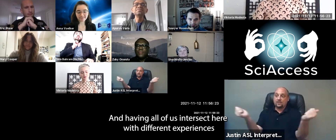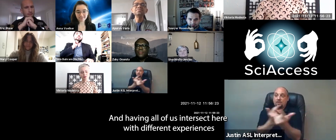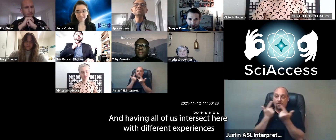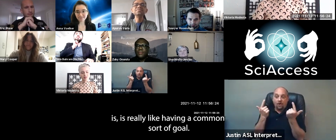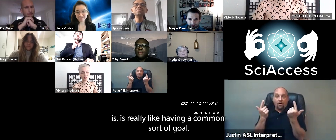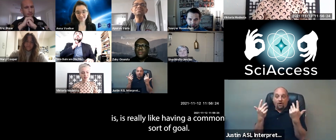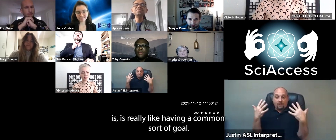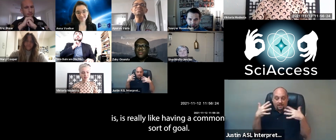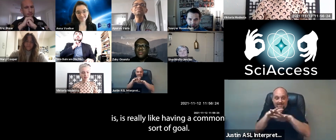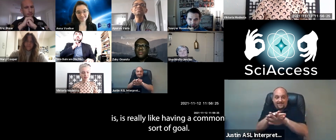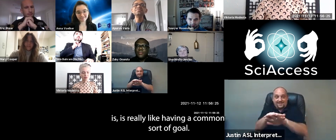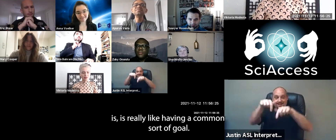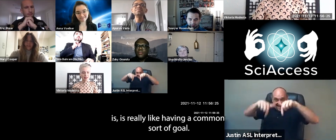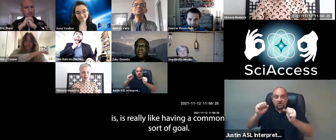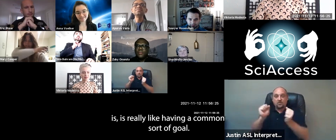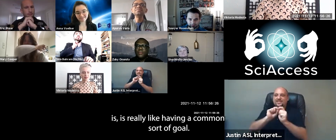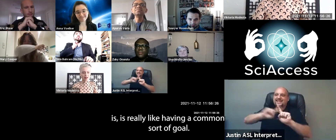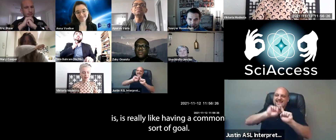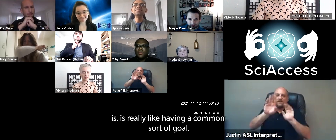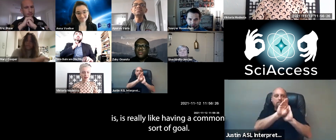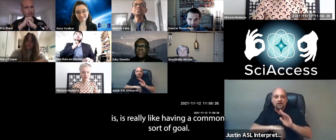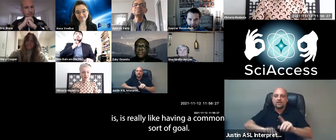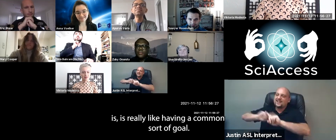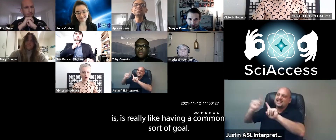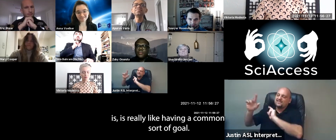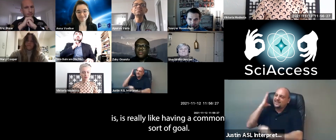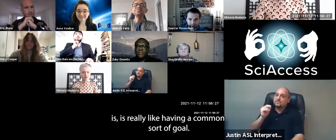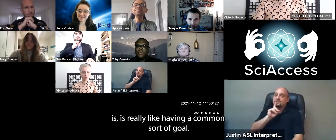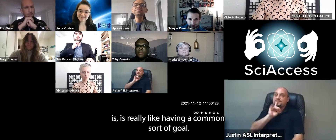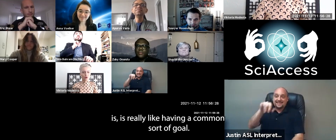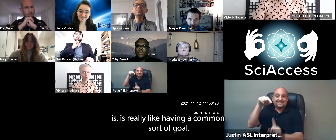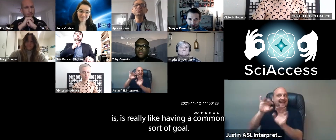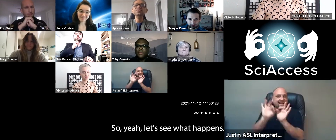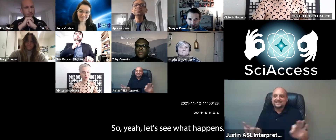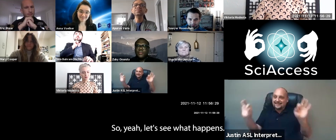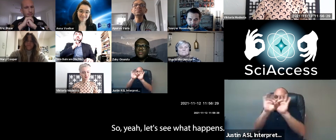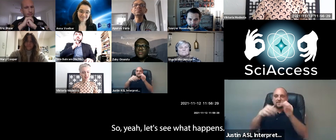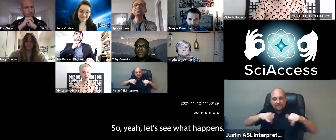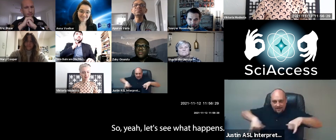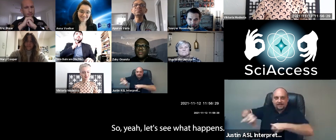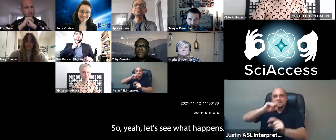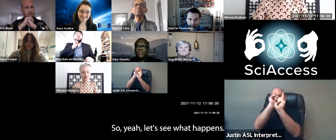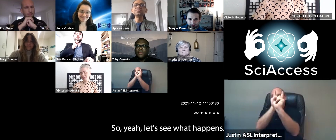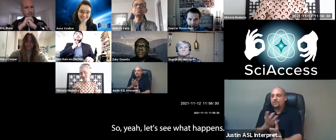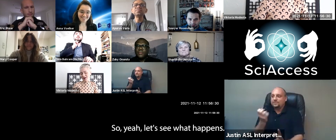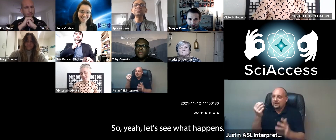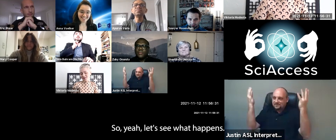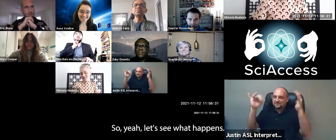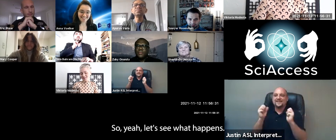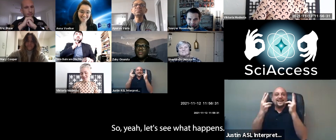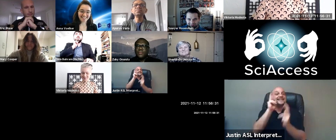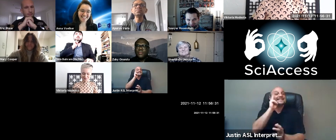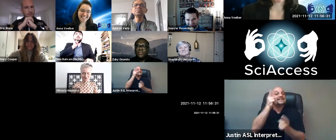different experiences is really it, like having a common sort of goal. So yeah, see